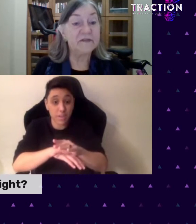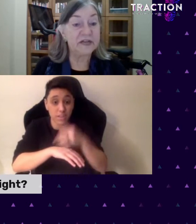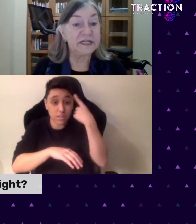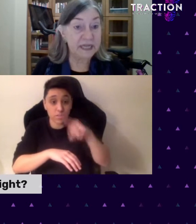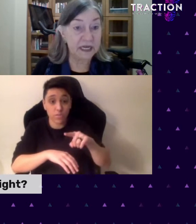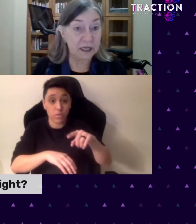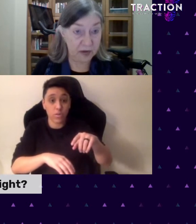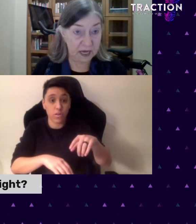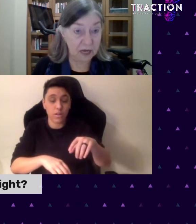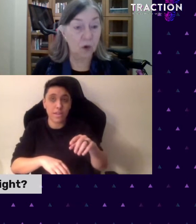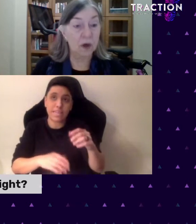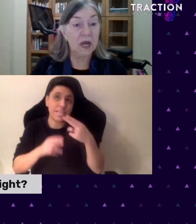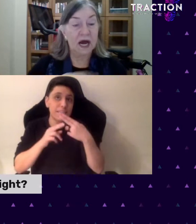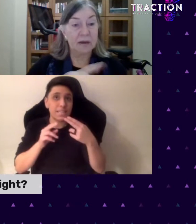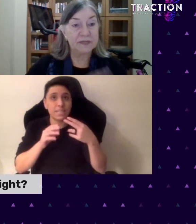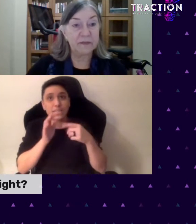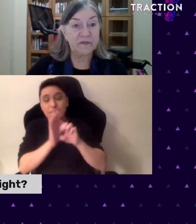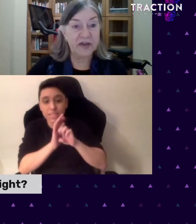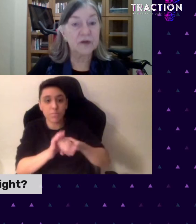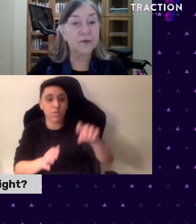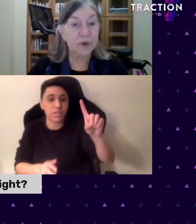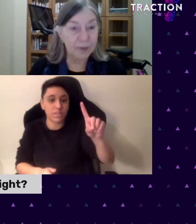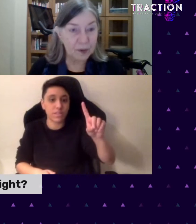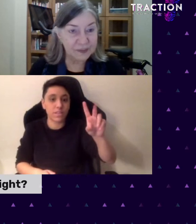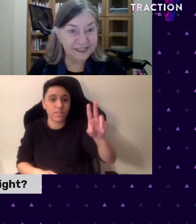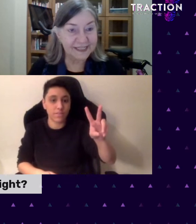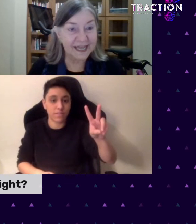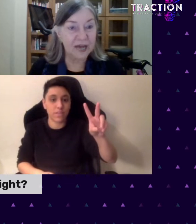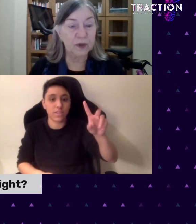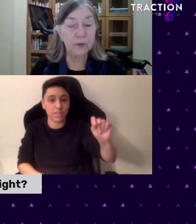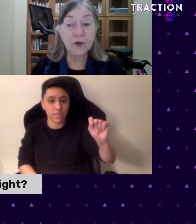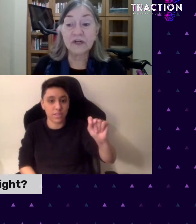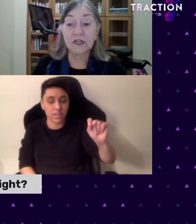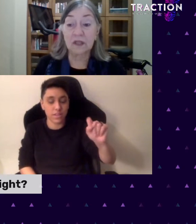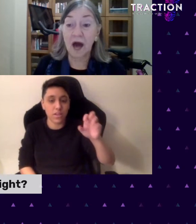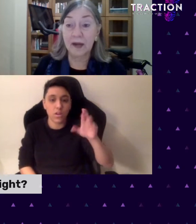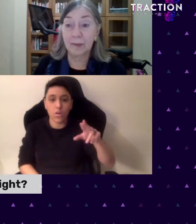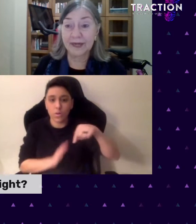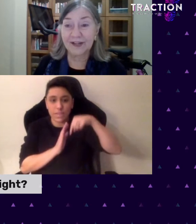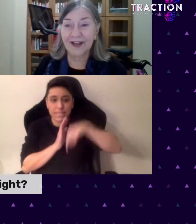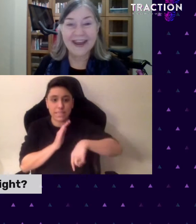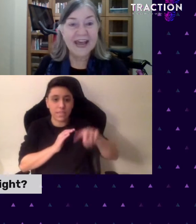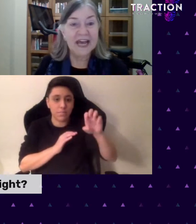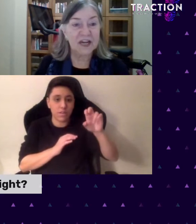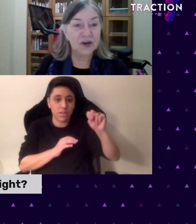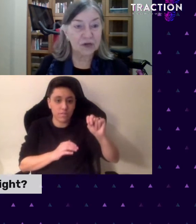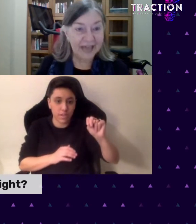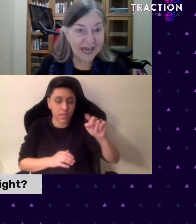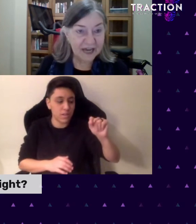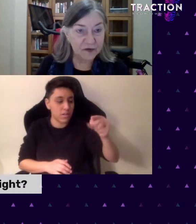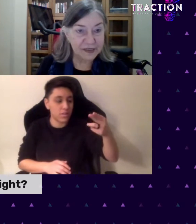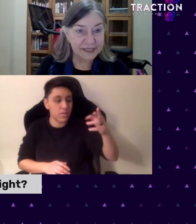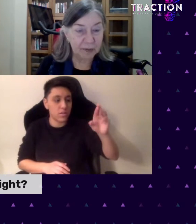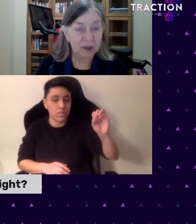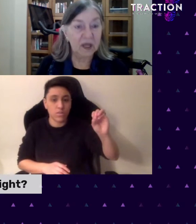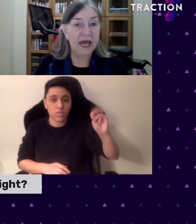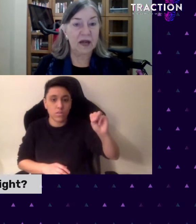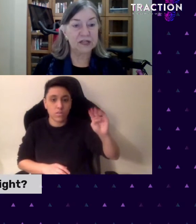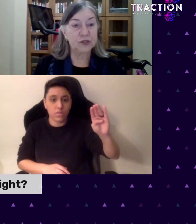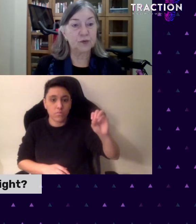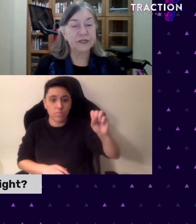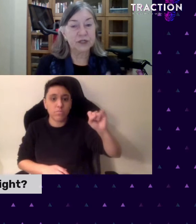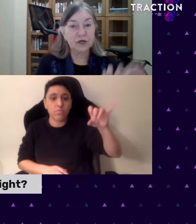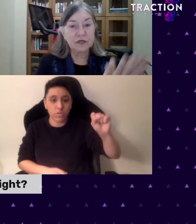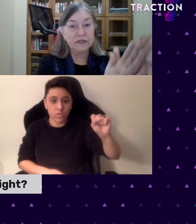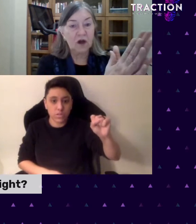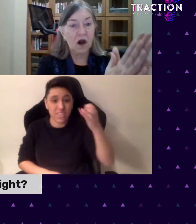a DVT, okay, or deep vein thromboses. And when we have a clot, a blood clot in your leg, for example,